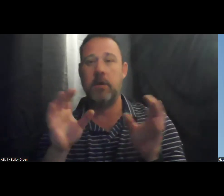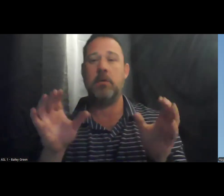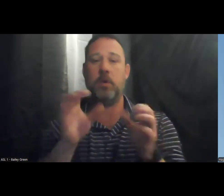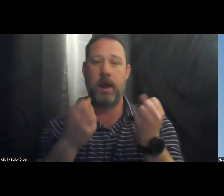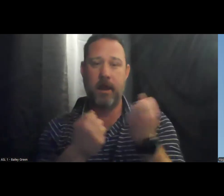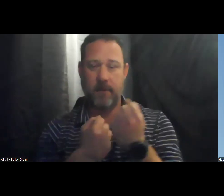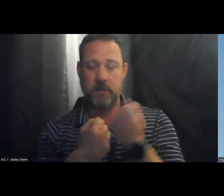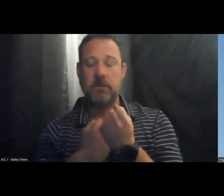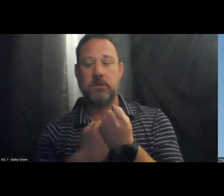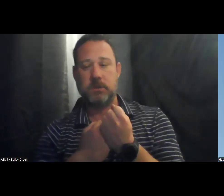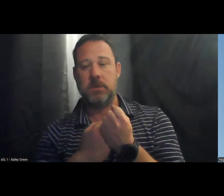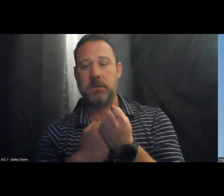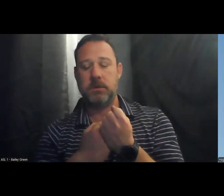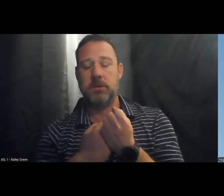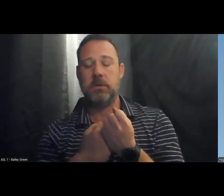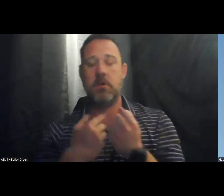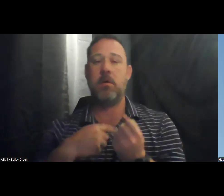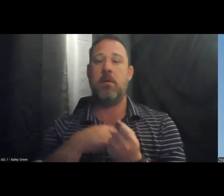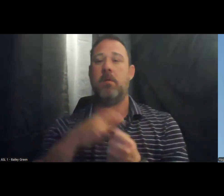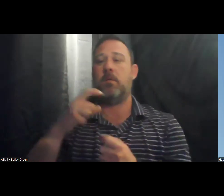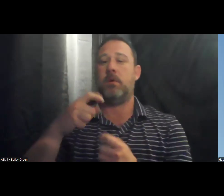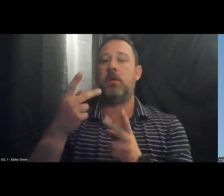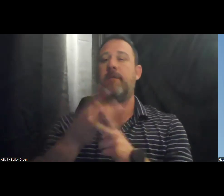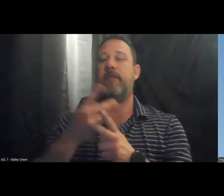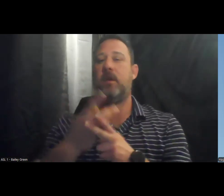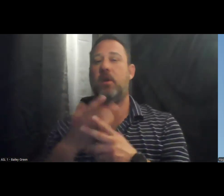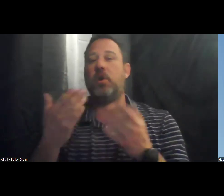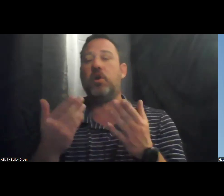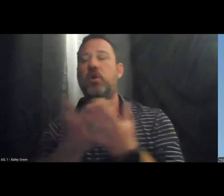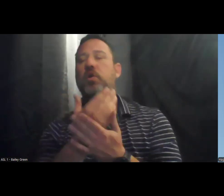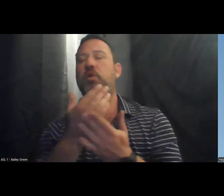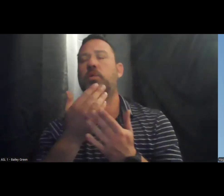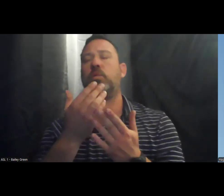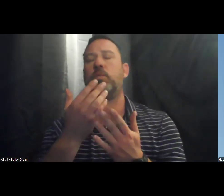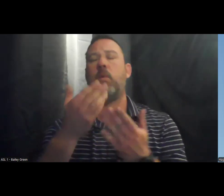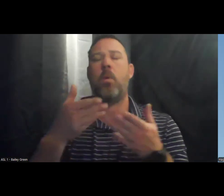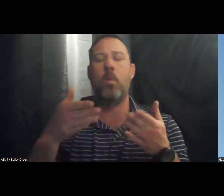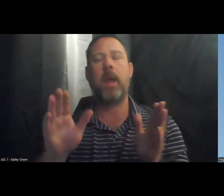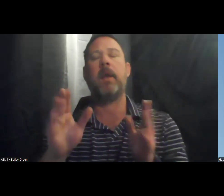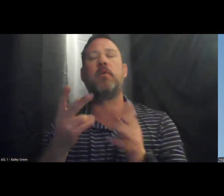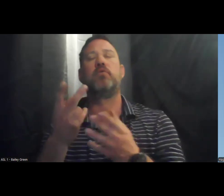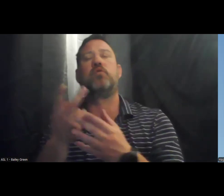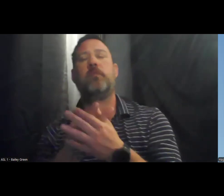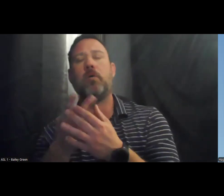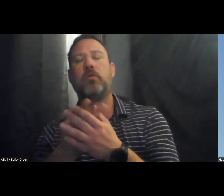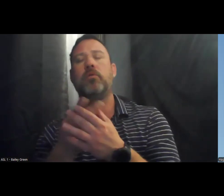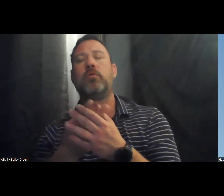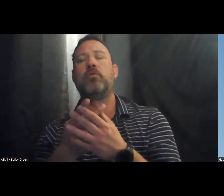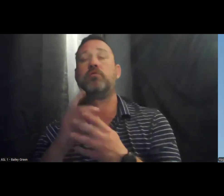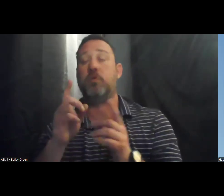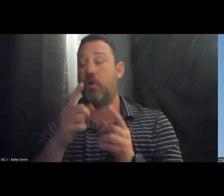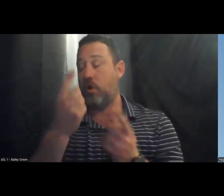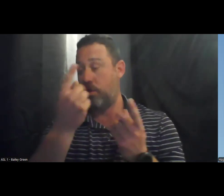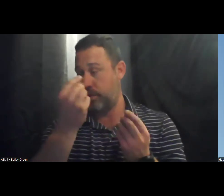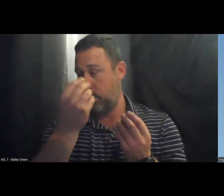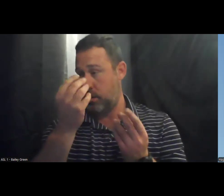advocacy work. And we need to figure out new and innovative ways to partner together so that what you're thinking and